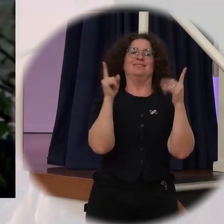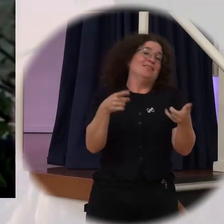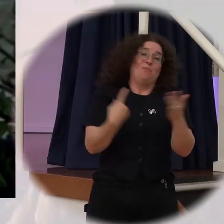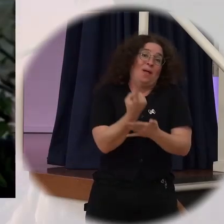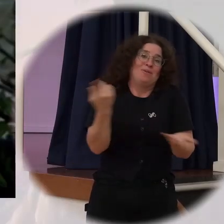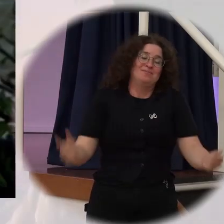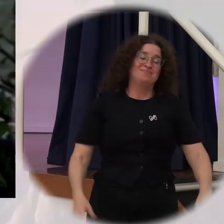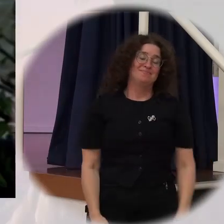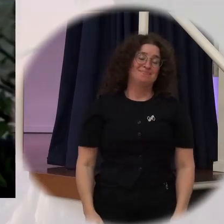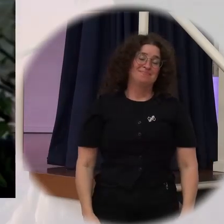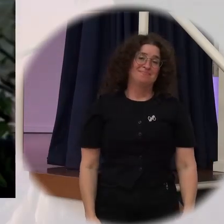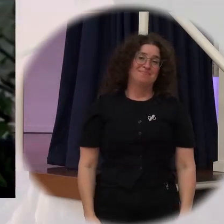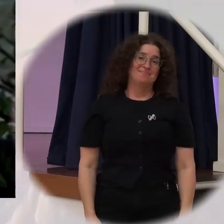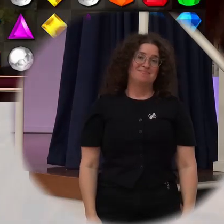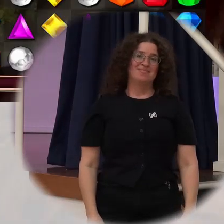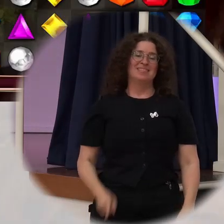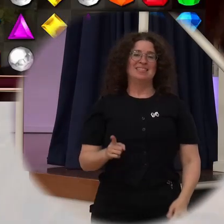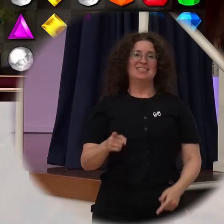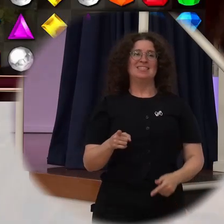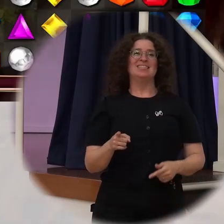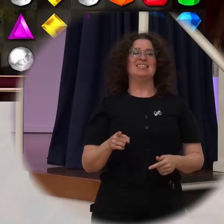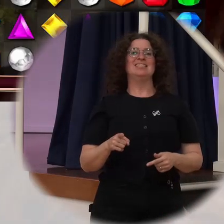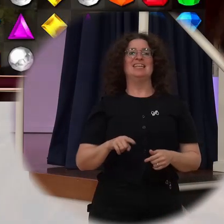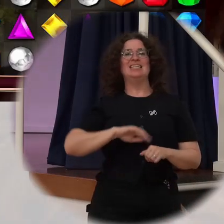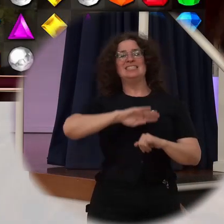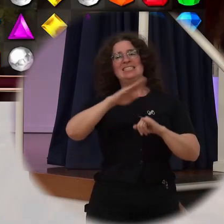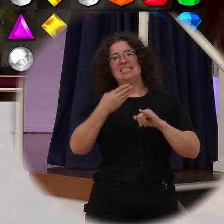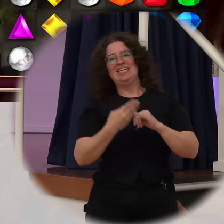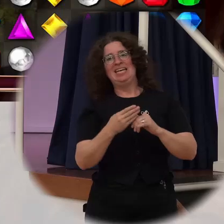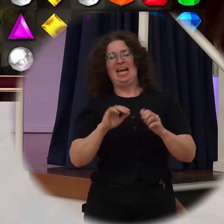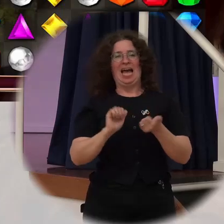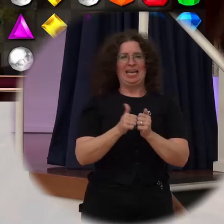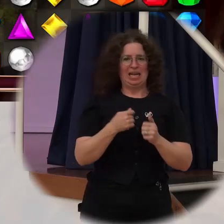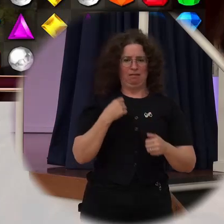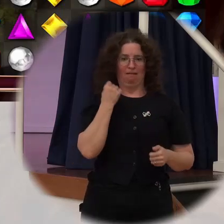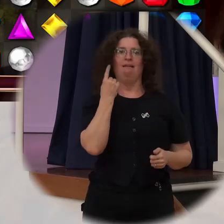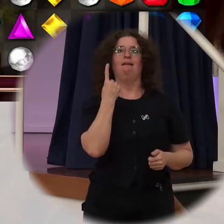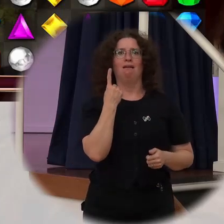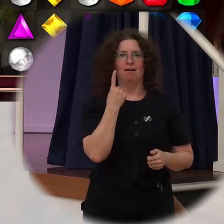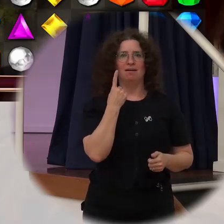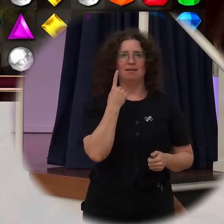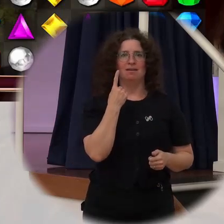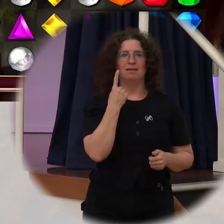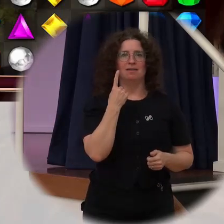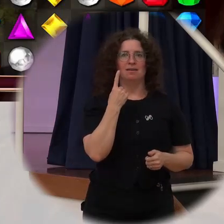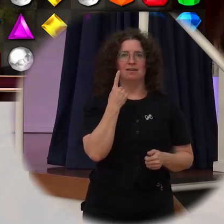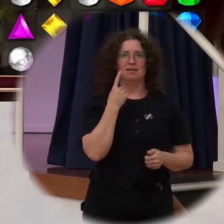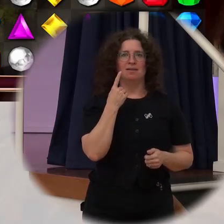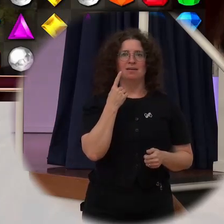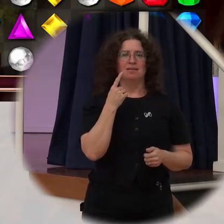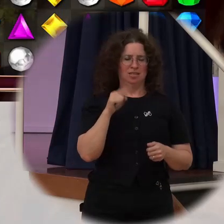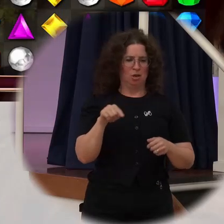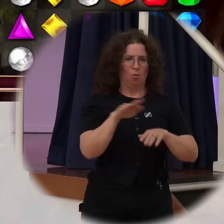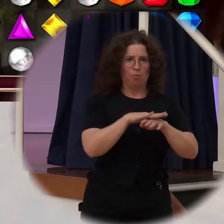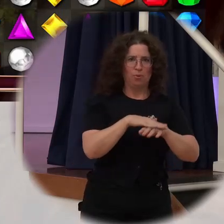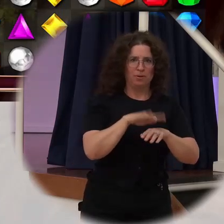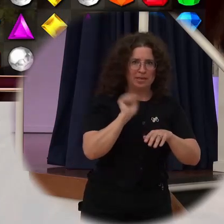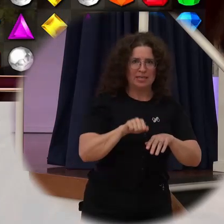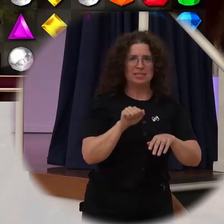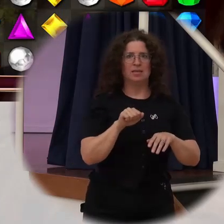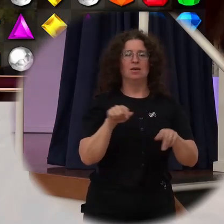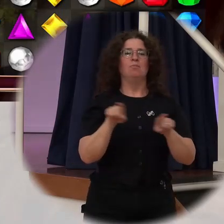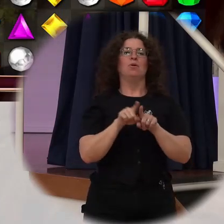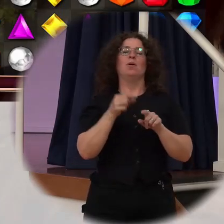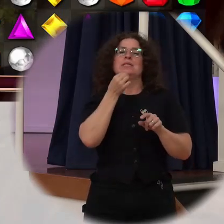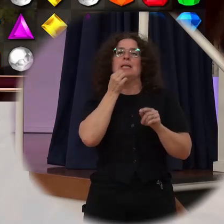happens. And that's when the rest of the game really came out to me, because that's when I knew more than just they're all blue. Because this game actually has lots of little